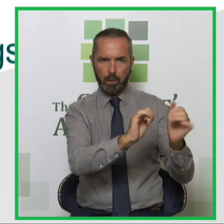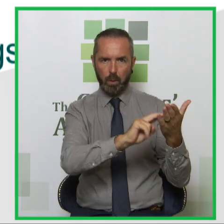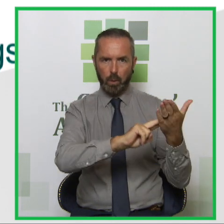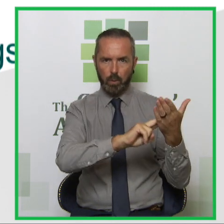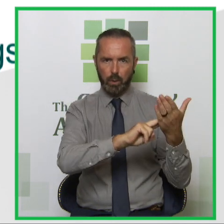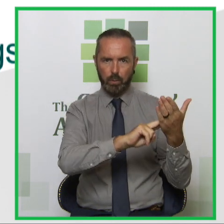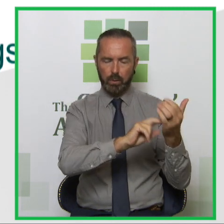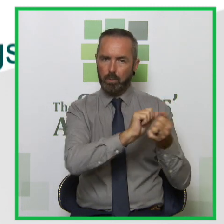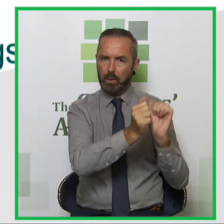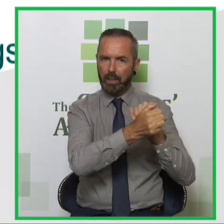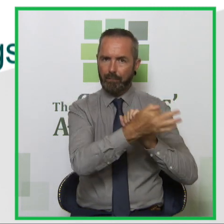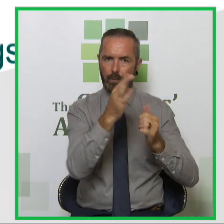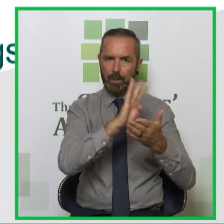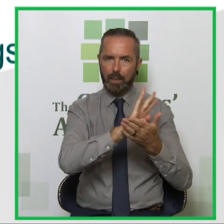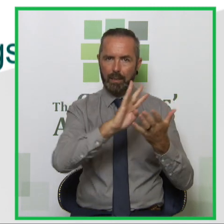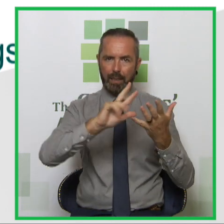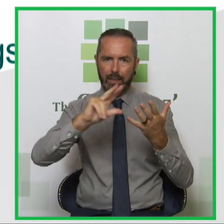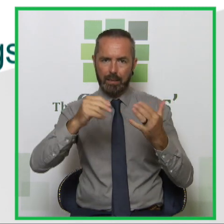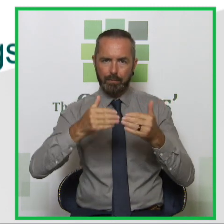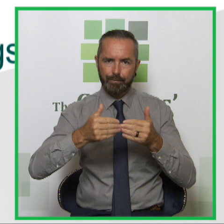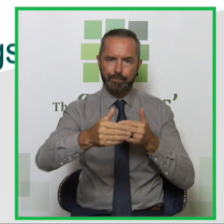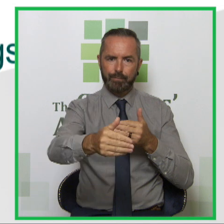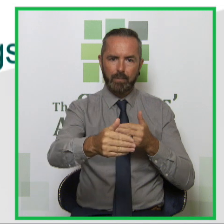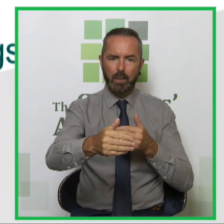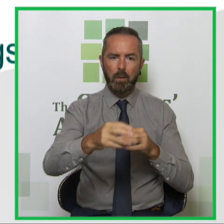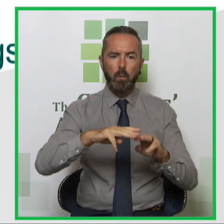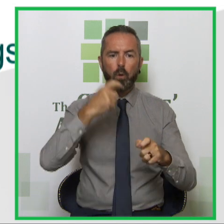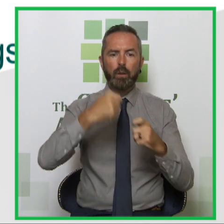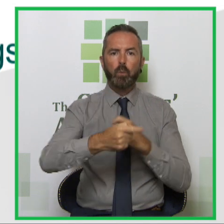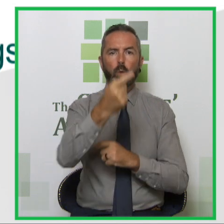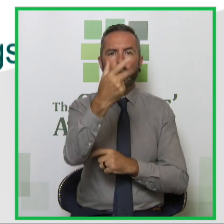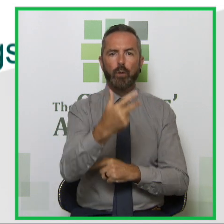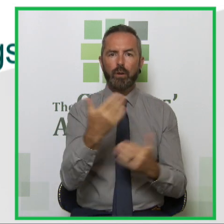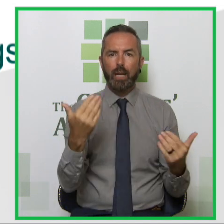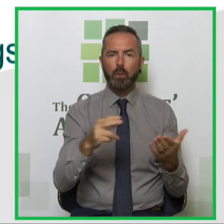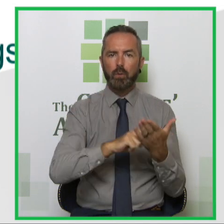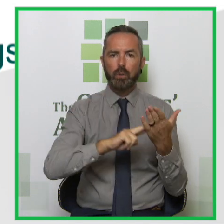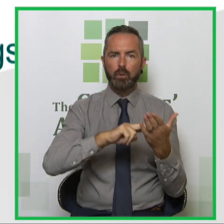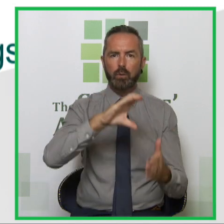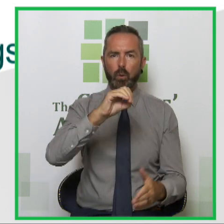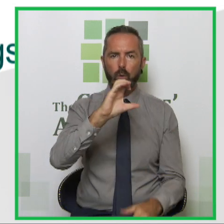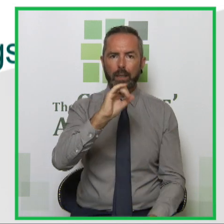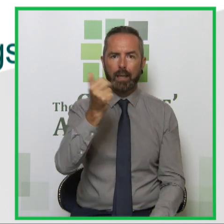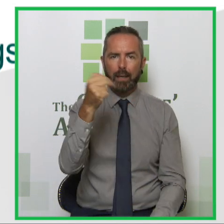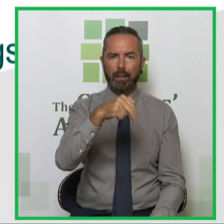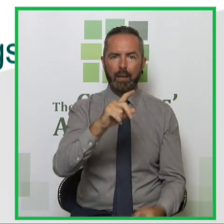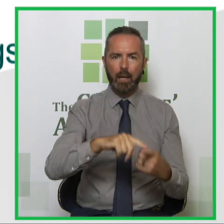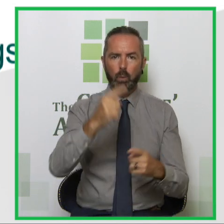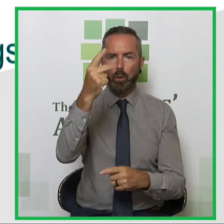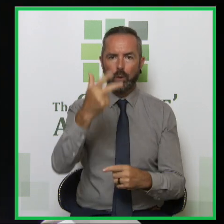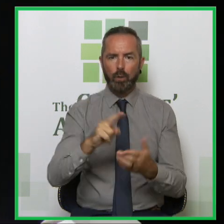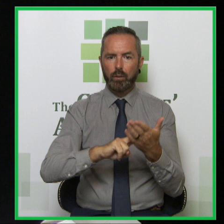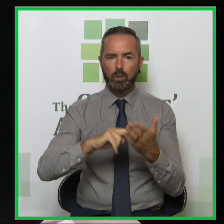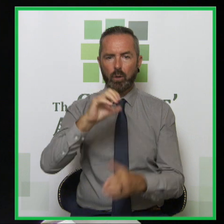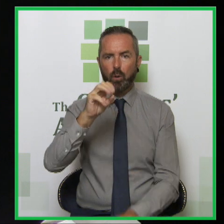since the 80s. Over a third now are cocaine users, and we have a third opioid users. In